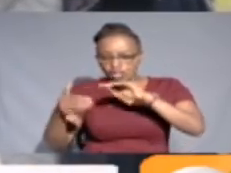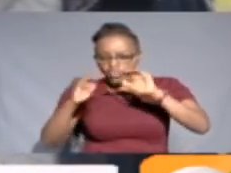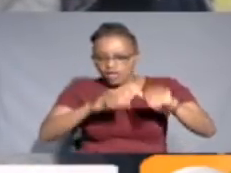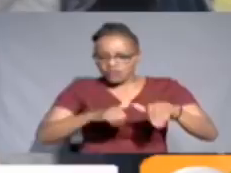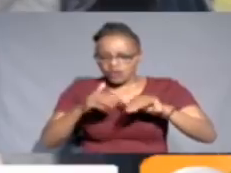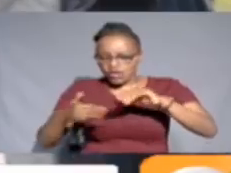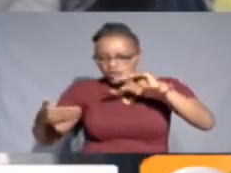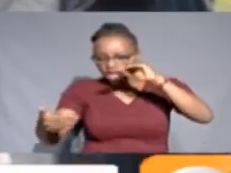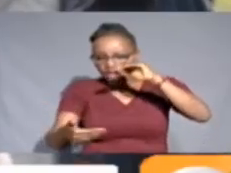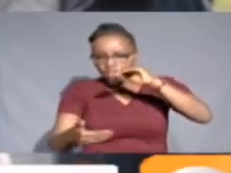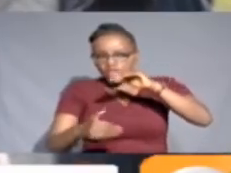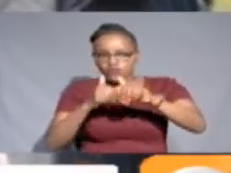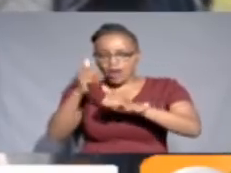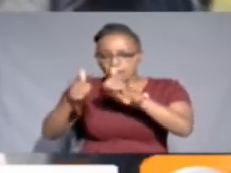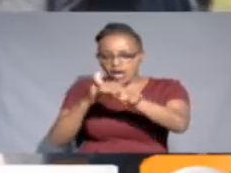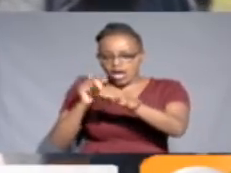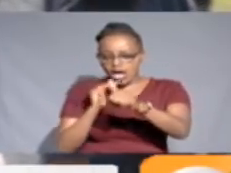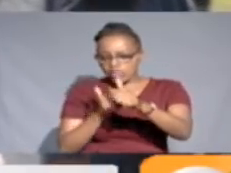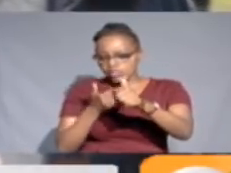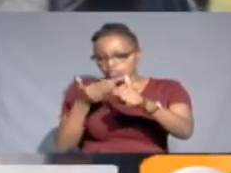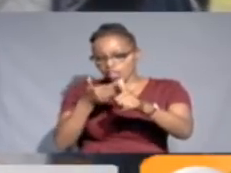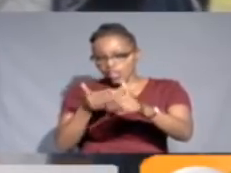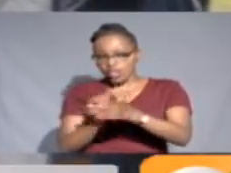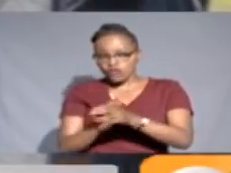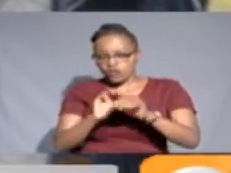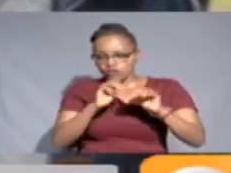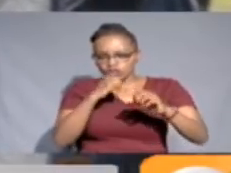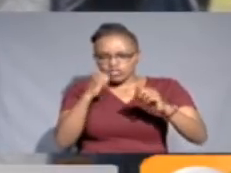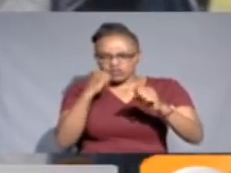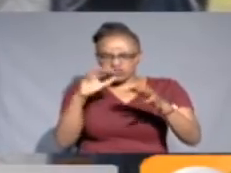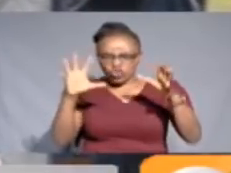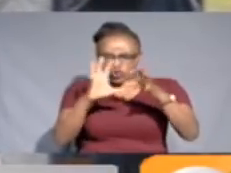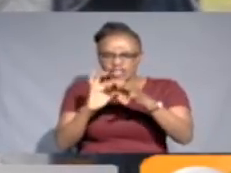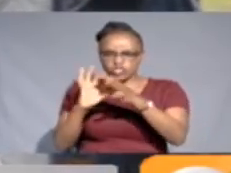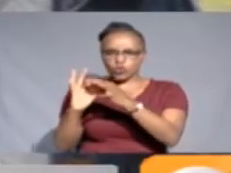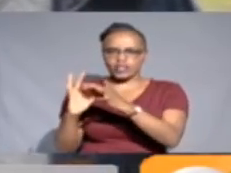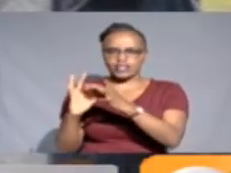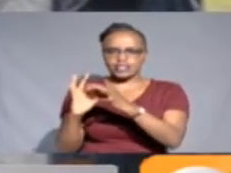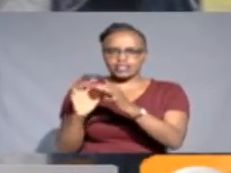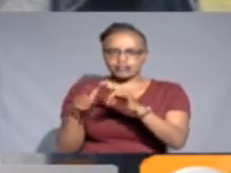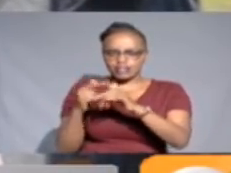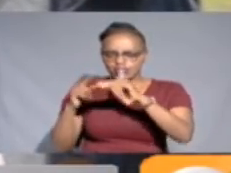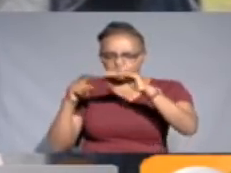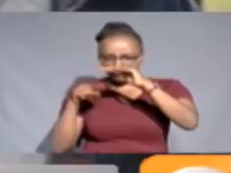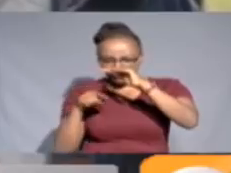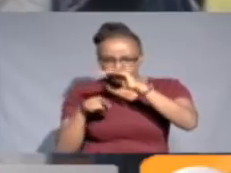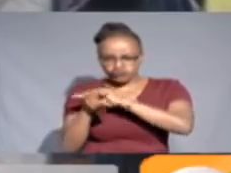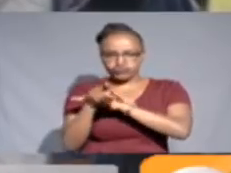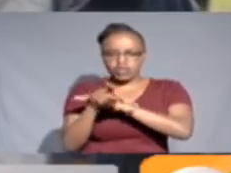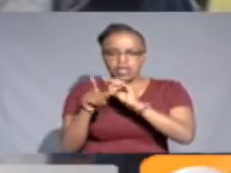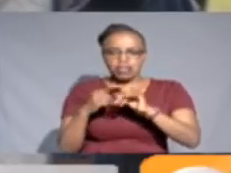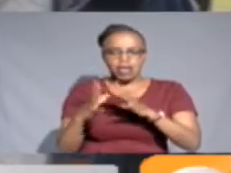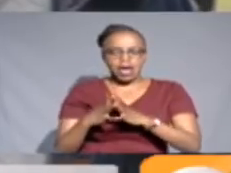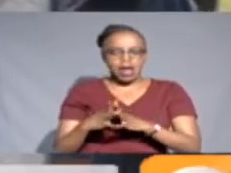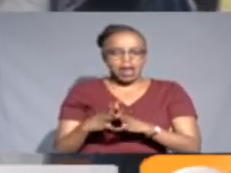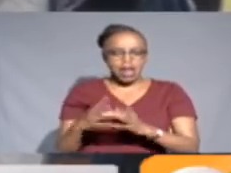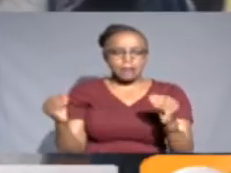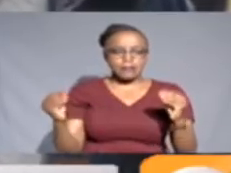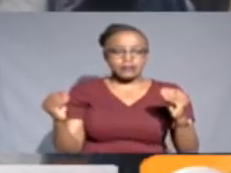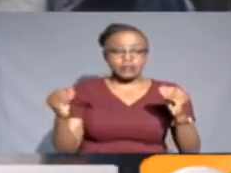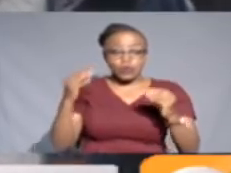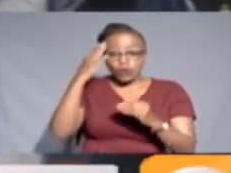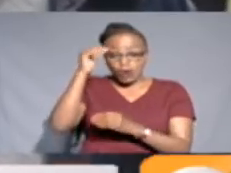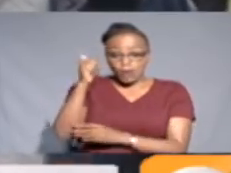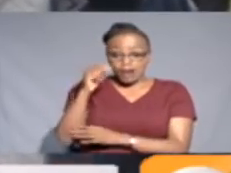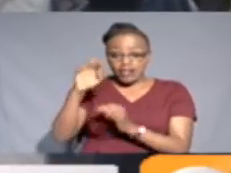tunnel behind us where they do the connection. So he went through the tunnel and disappeared. So we don't